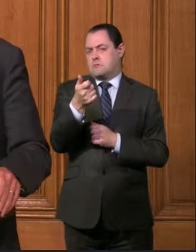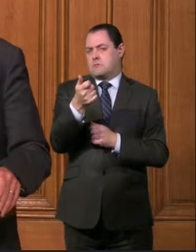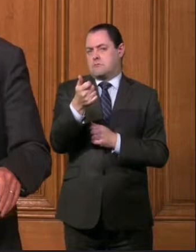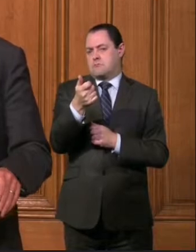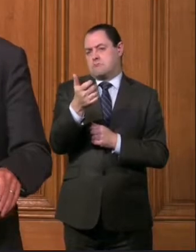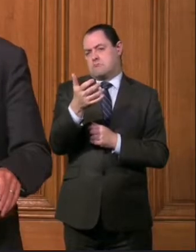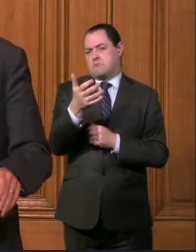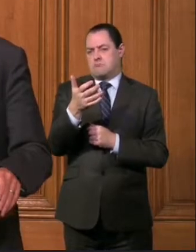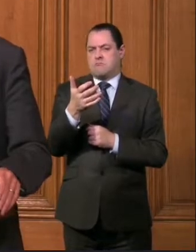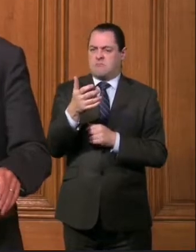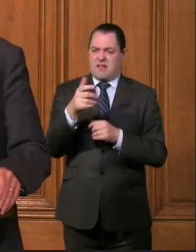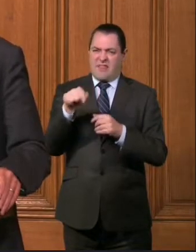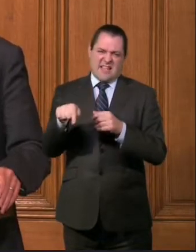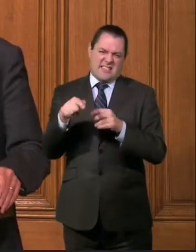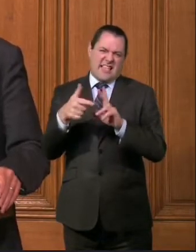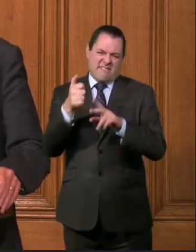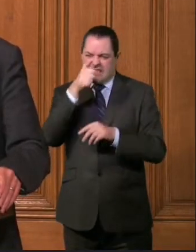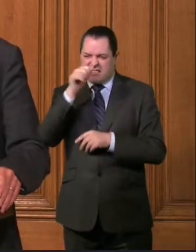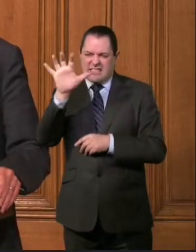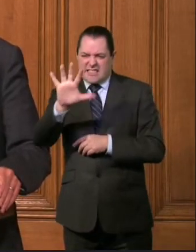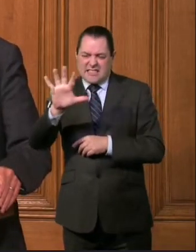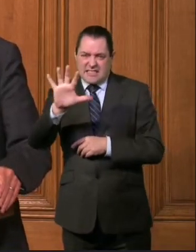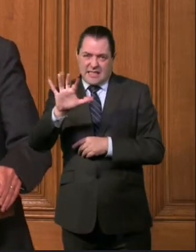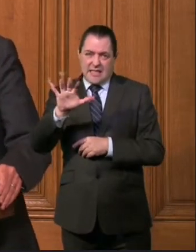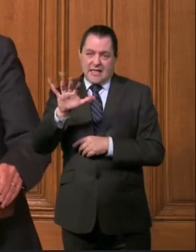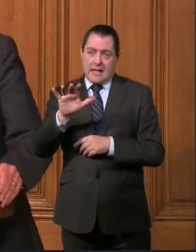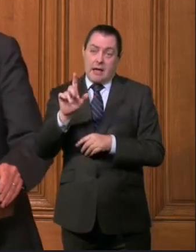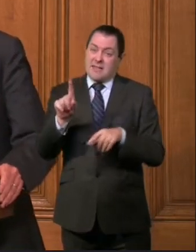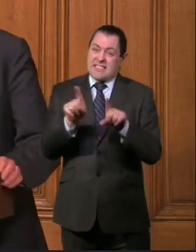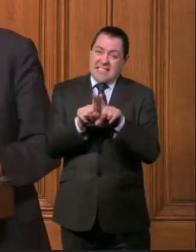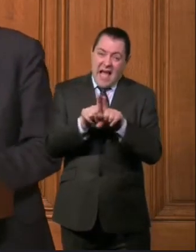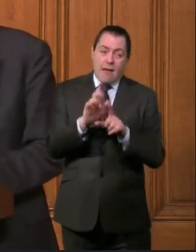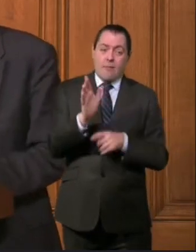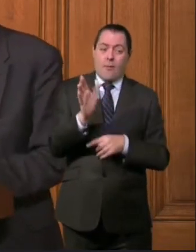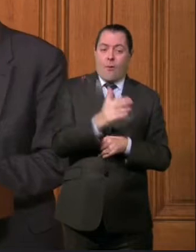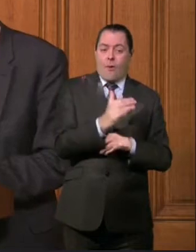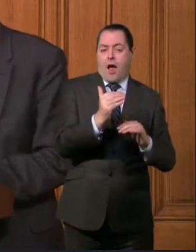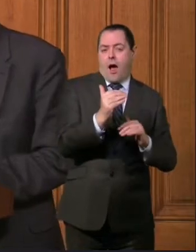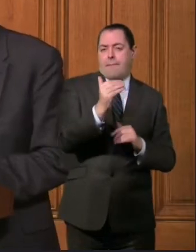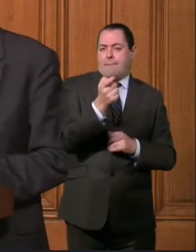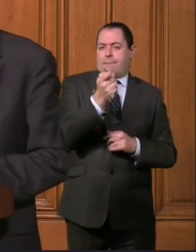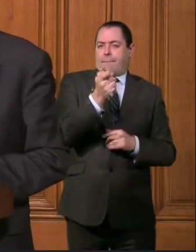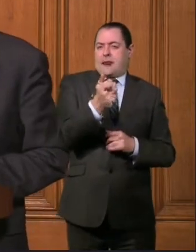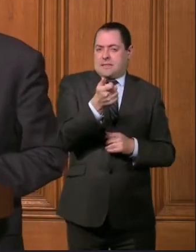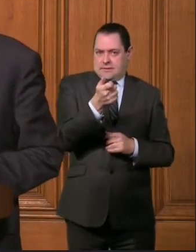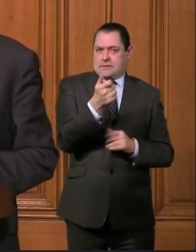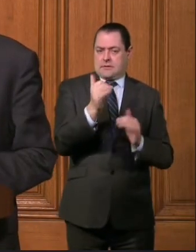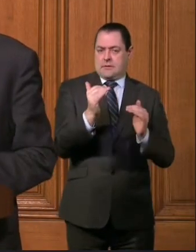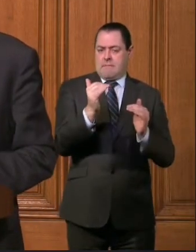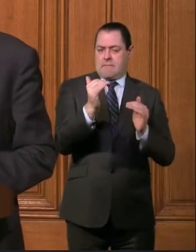similar sort of relative increase in the risk. So that's what we're looking at, but I want to